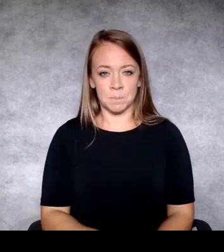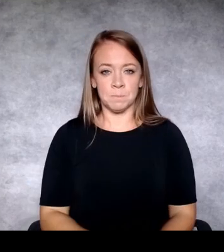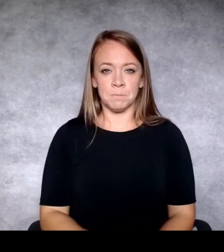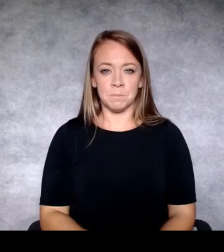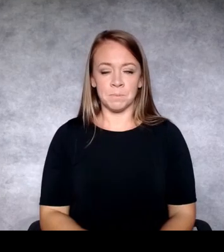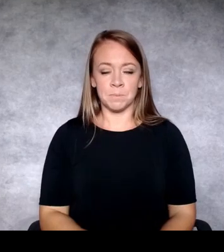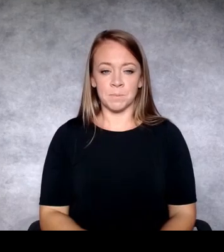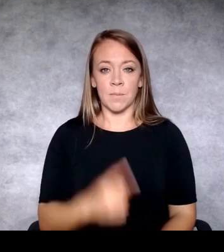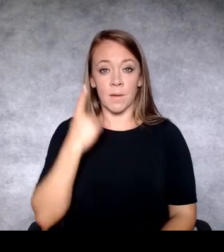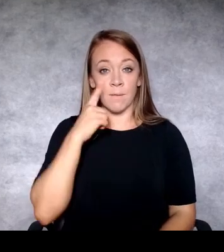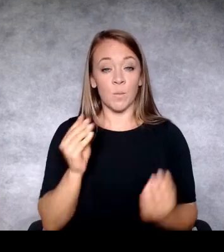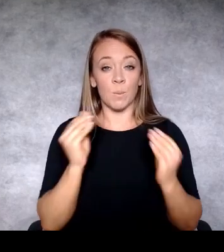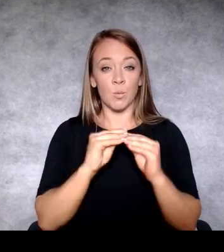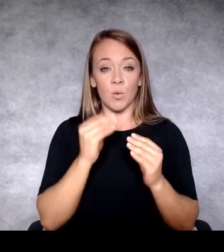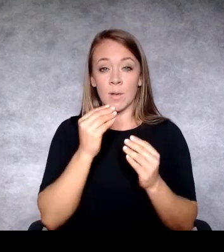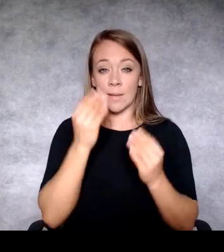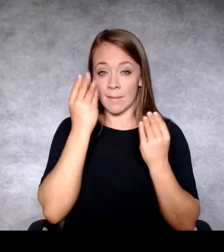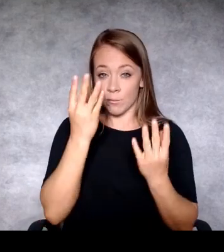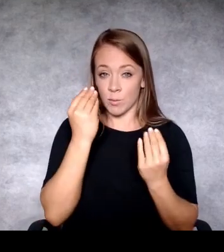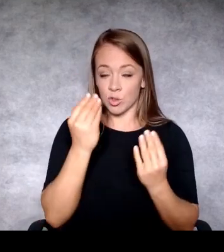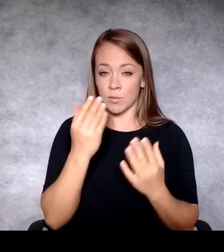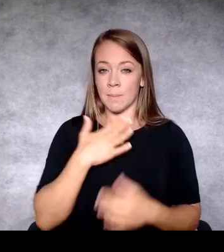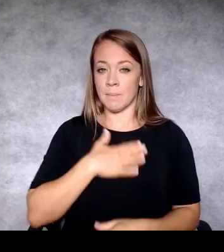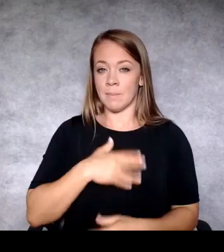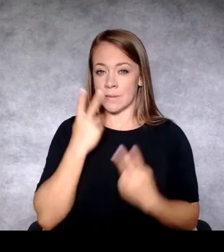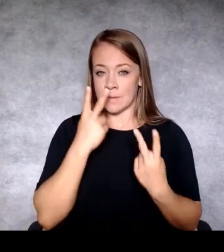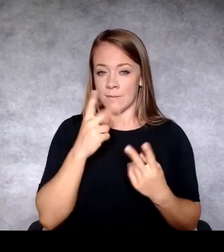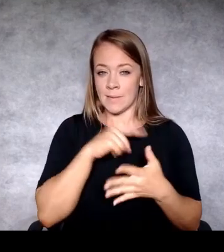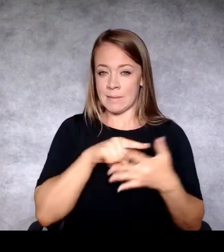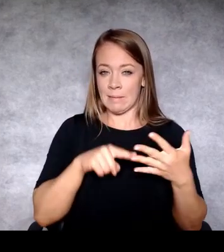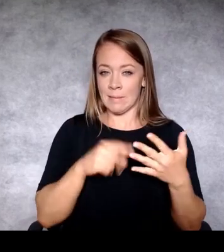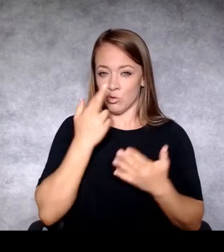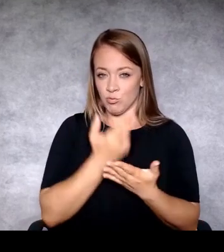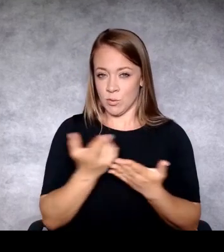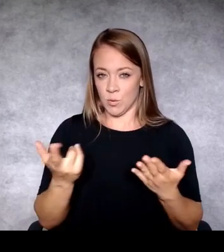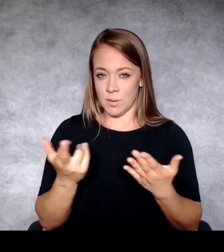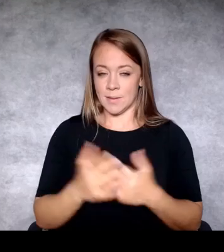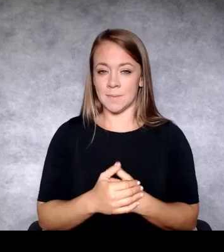For additional information, please see the resources available here.